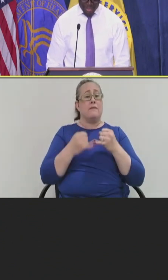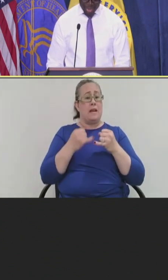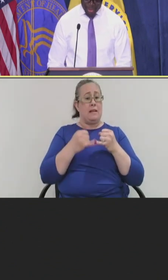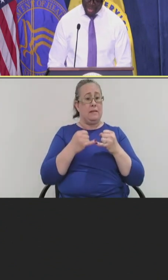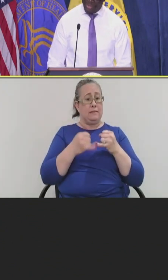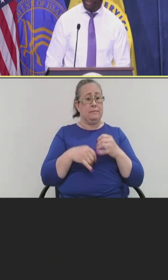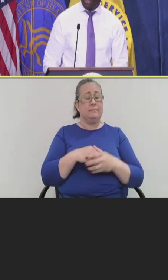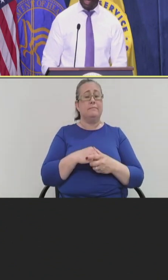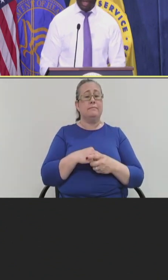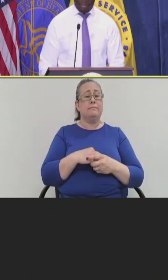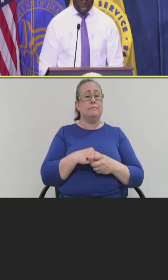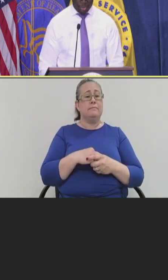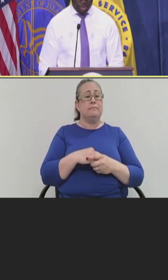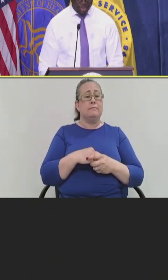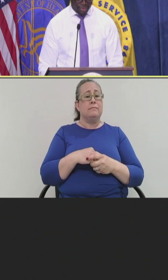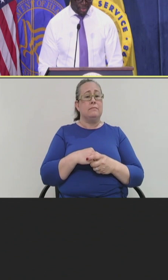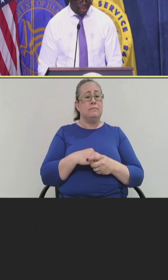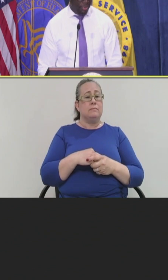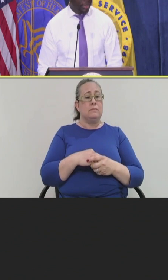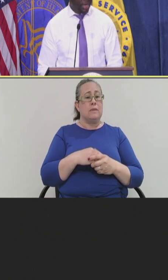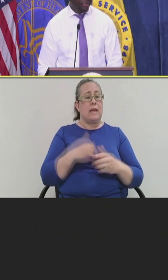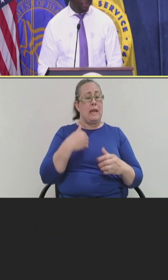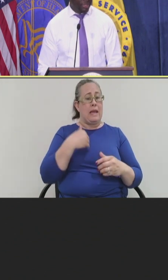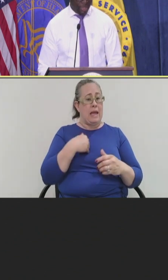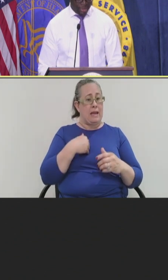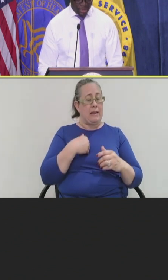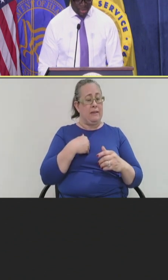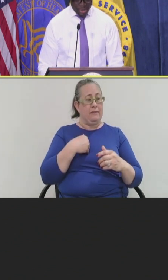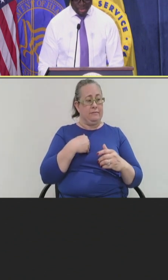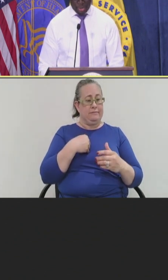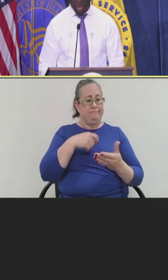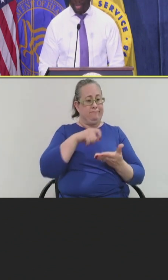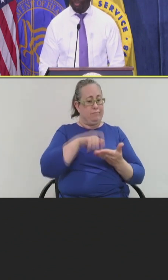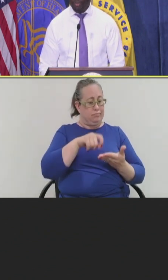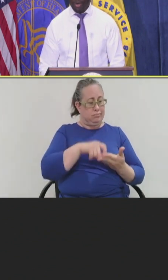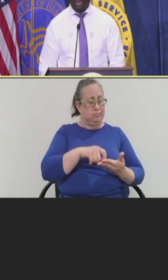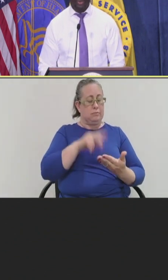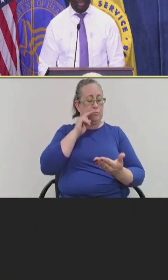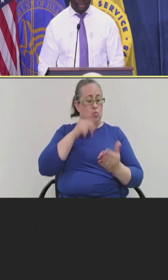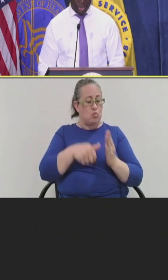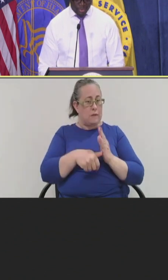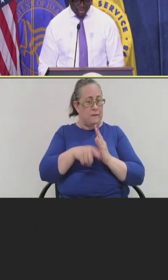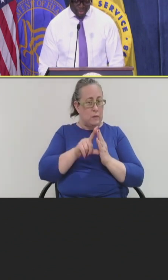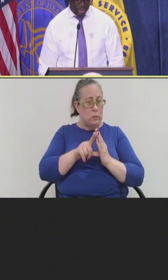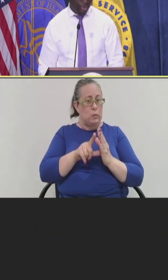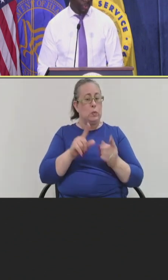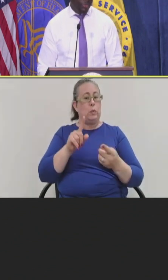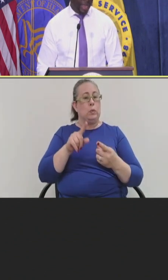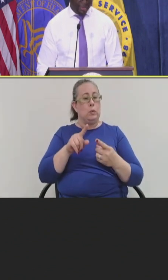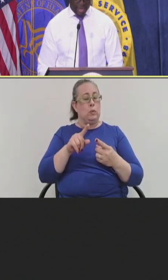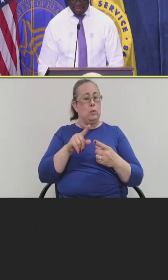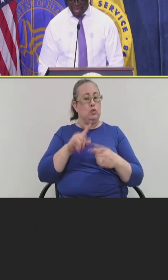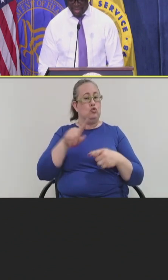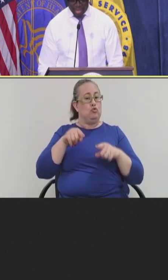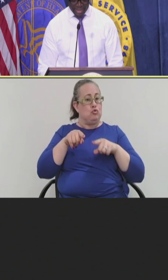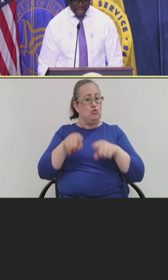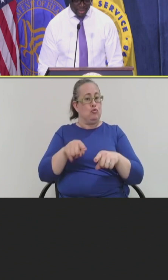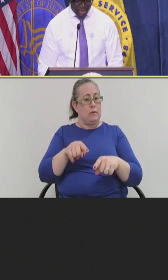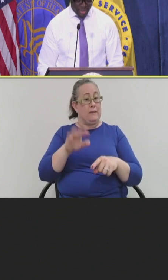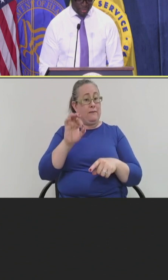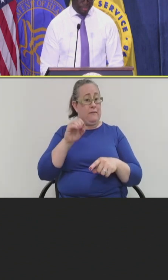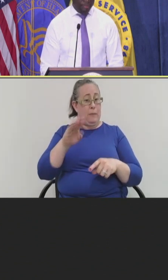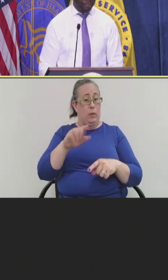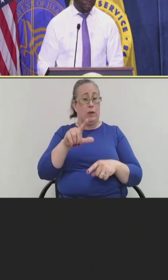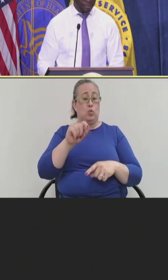turnaround report to be reviewed and voted on during the February 2025 NVAC meeting.